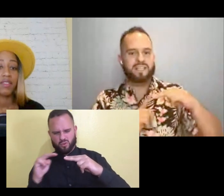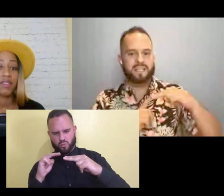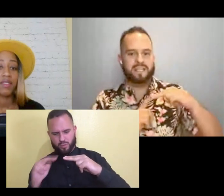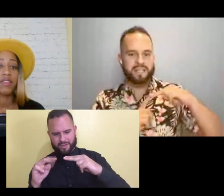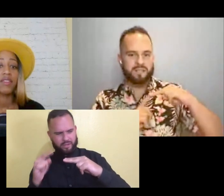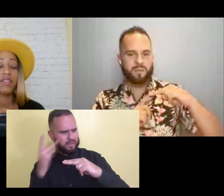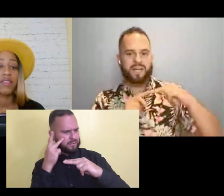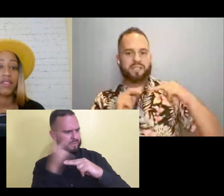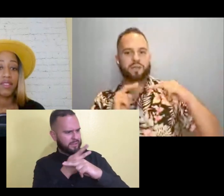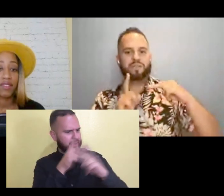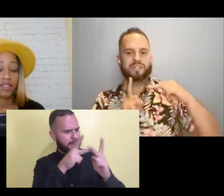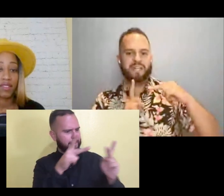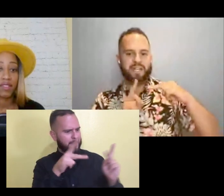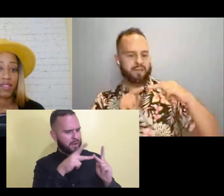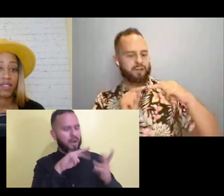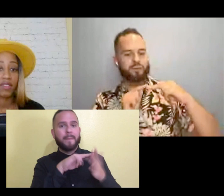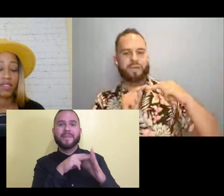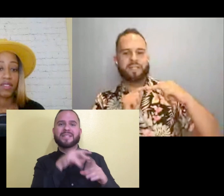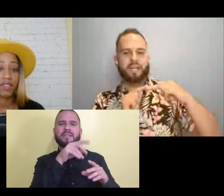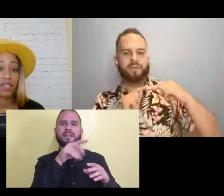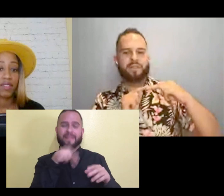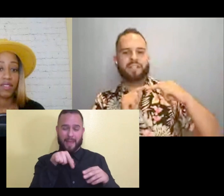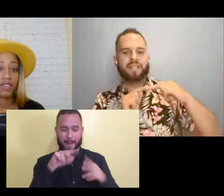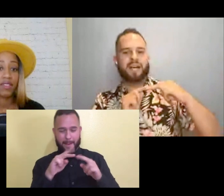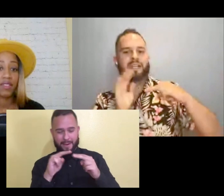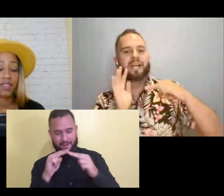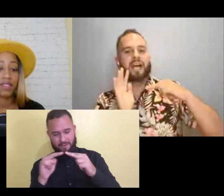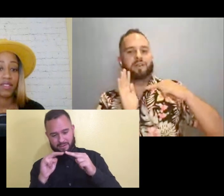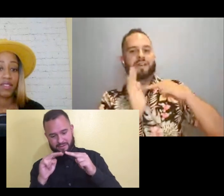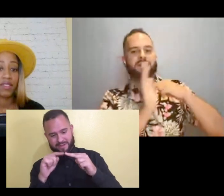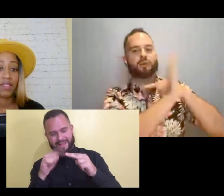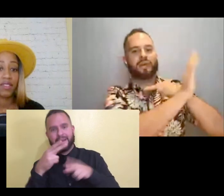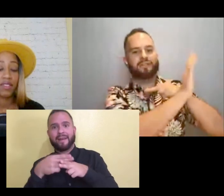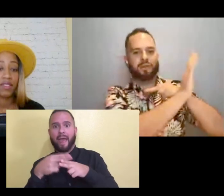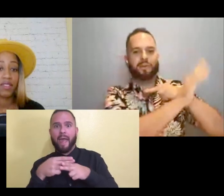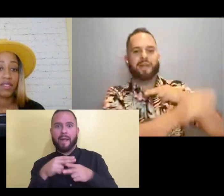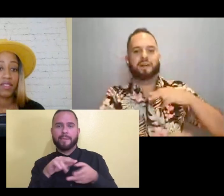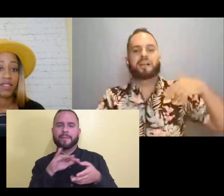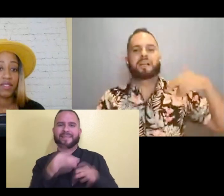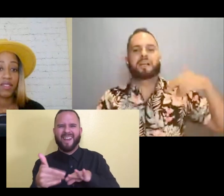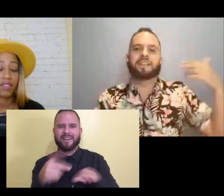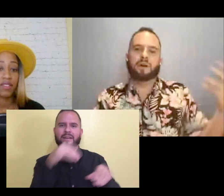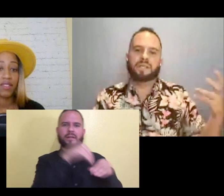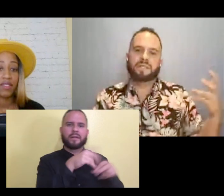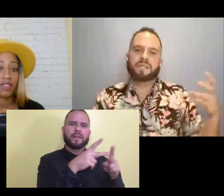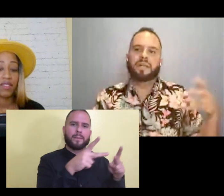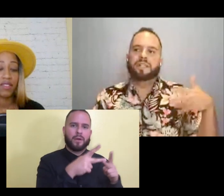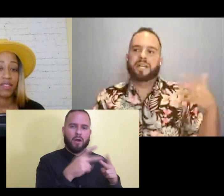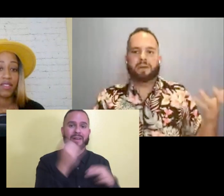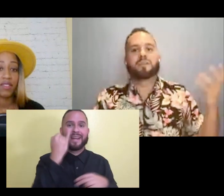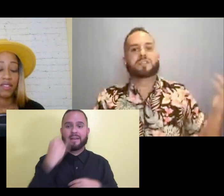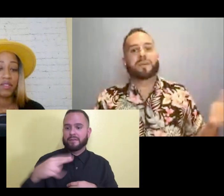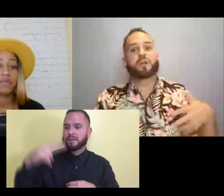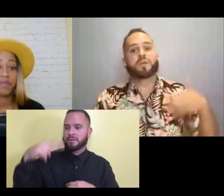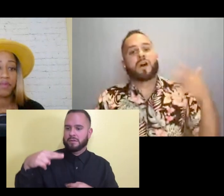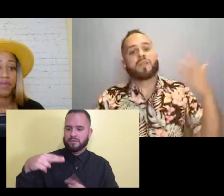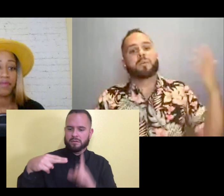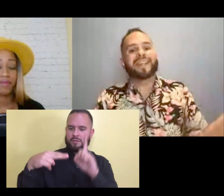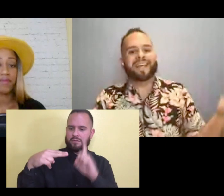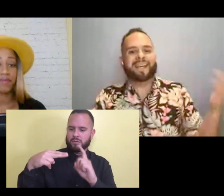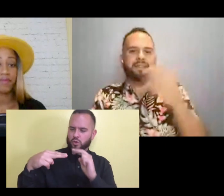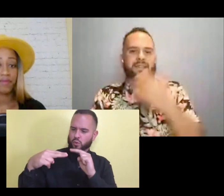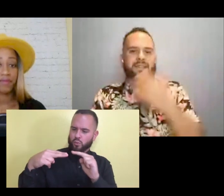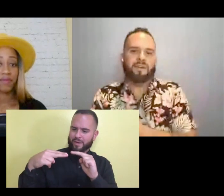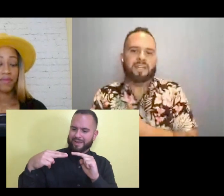that are facing this way. So if you're standing here, you read the name on this side, and you're facing away from the Pentagon. And that was the name of somebody who was on